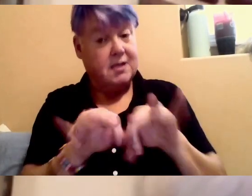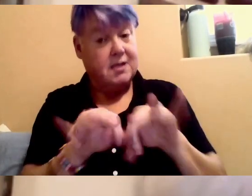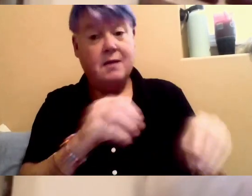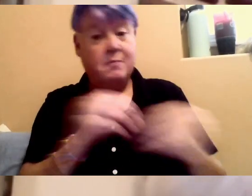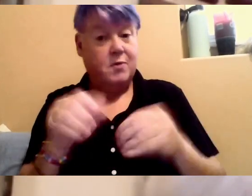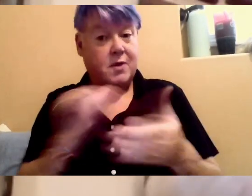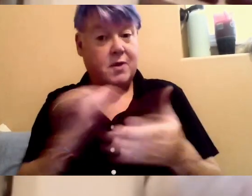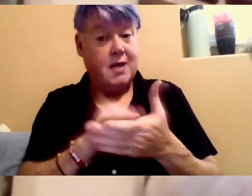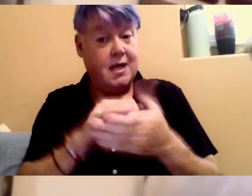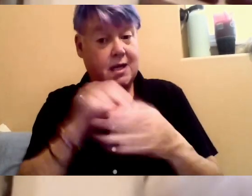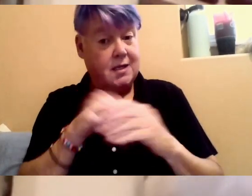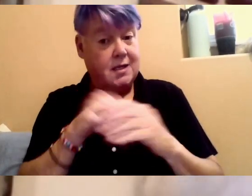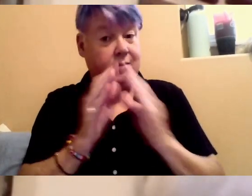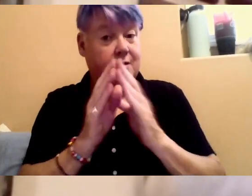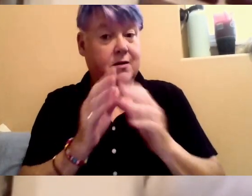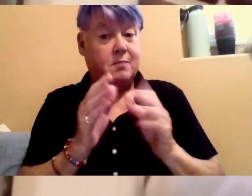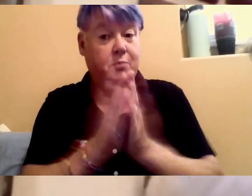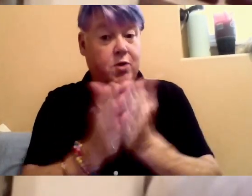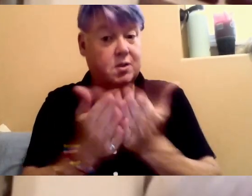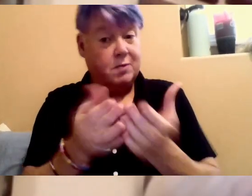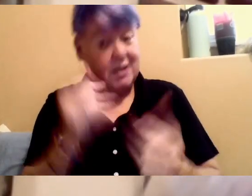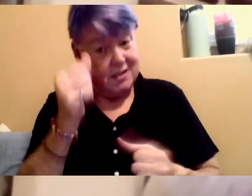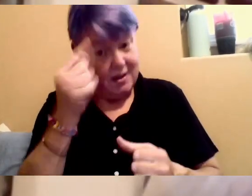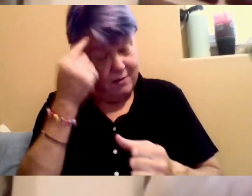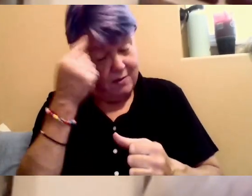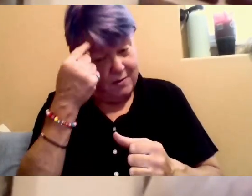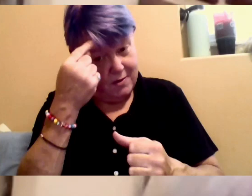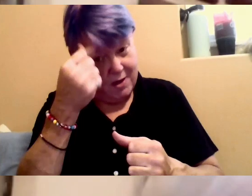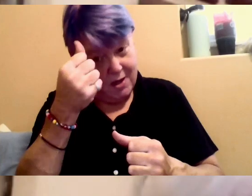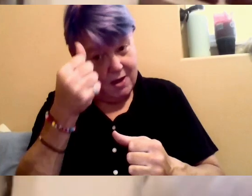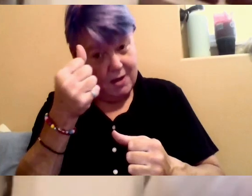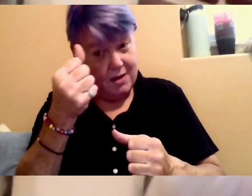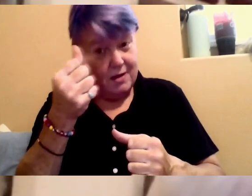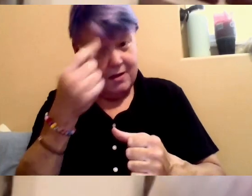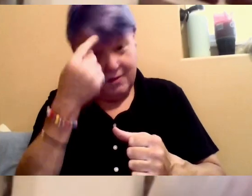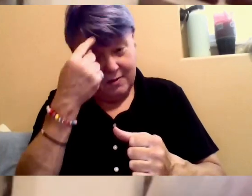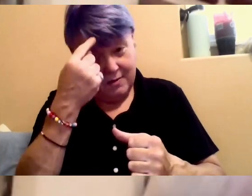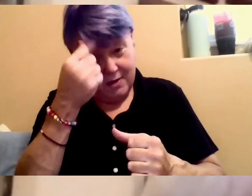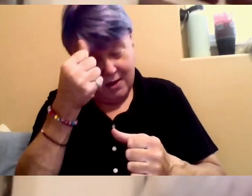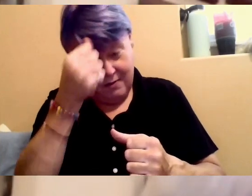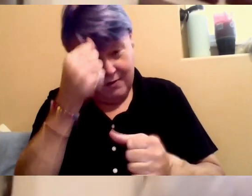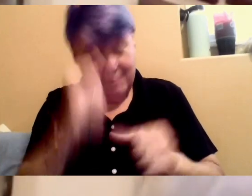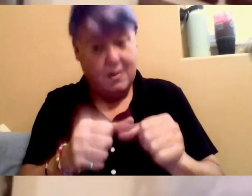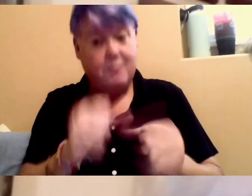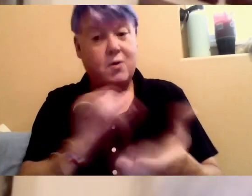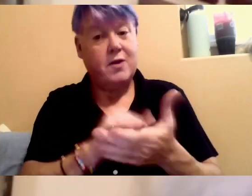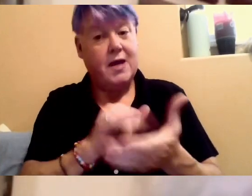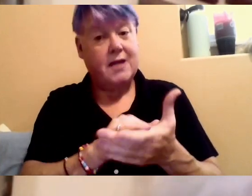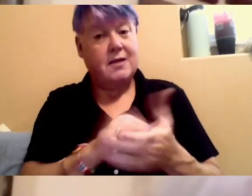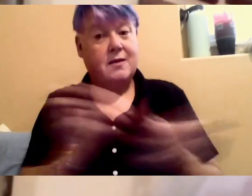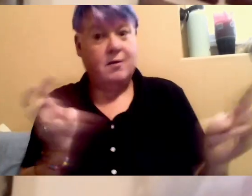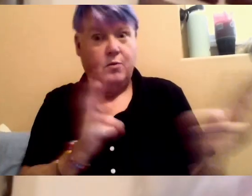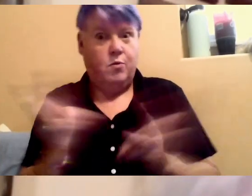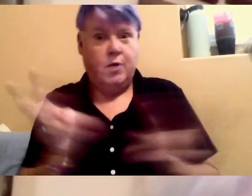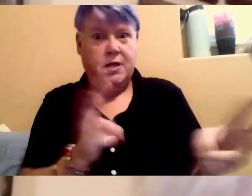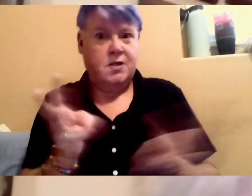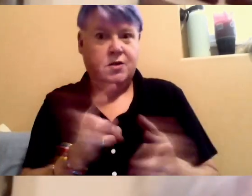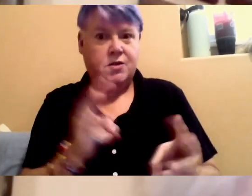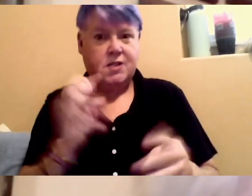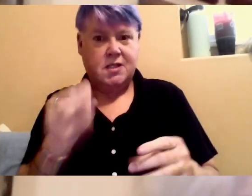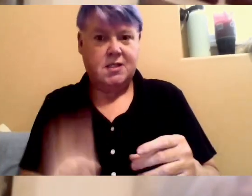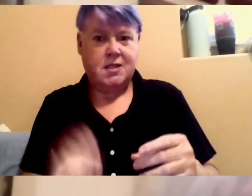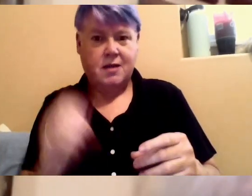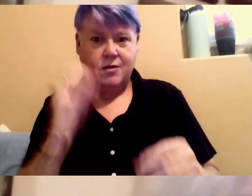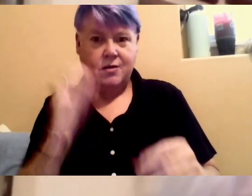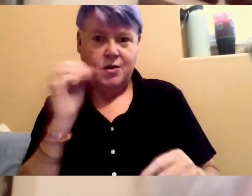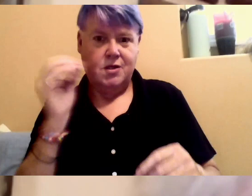because I remember so clearly. The winters in southern Ontario, in the part where I